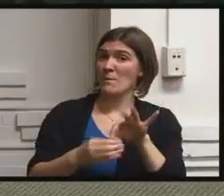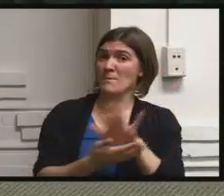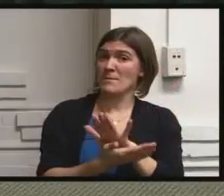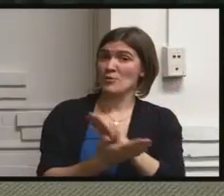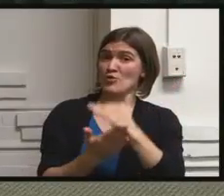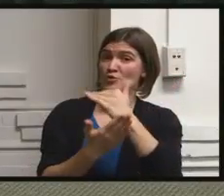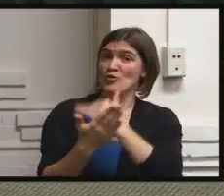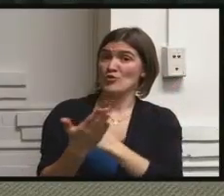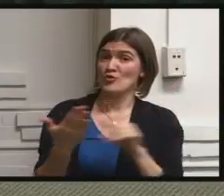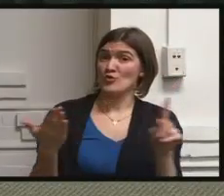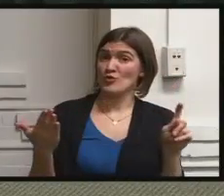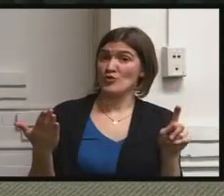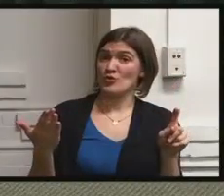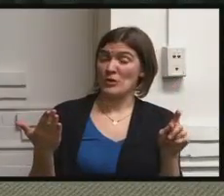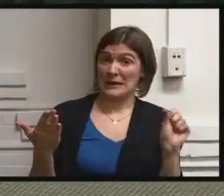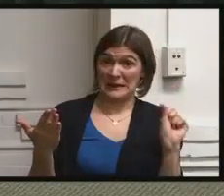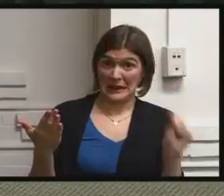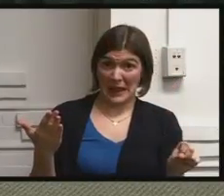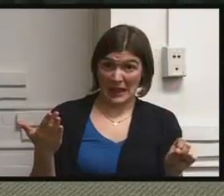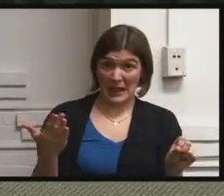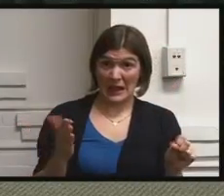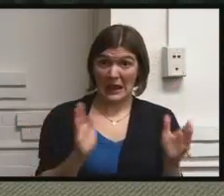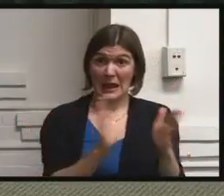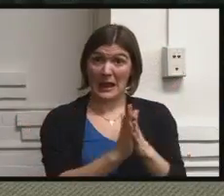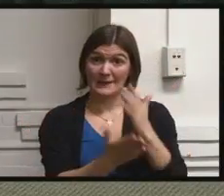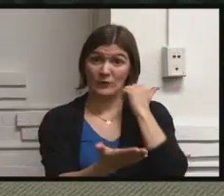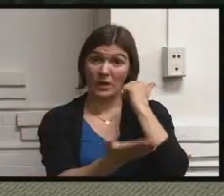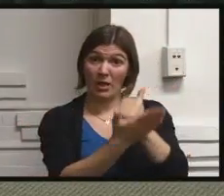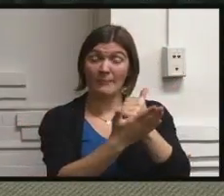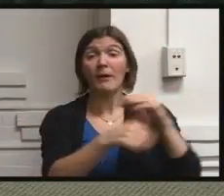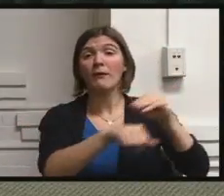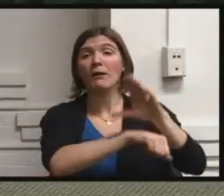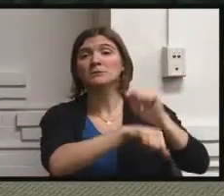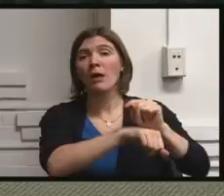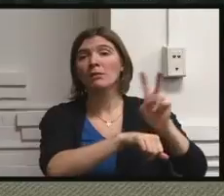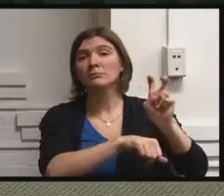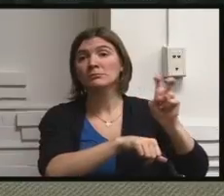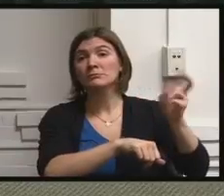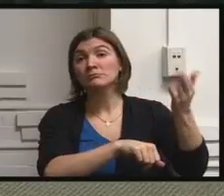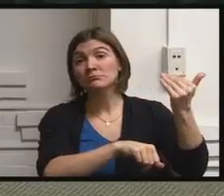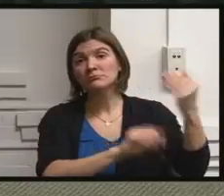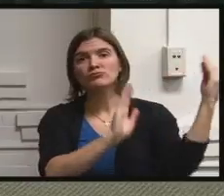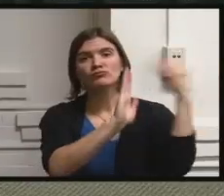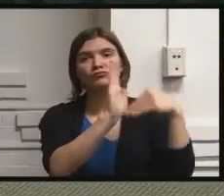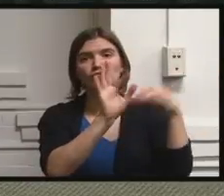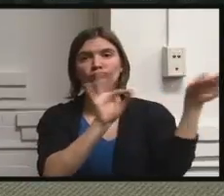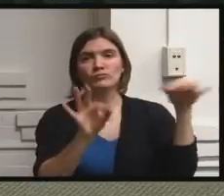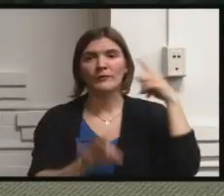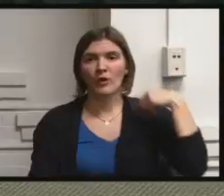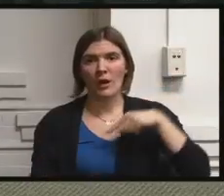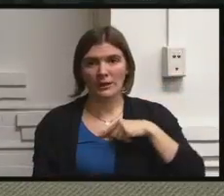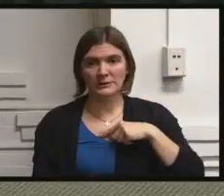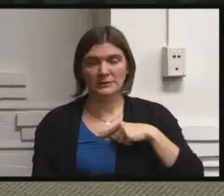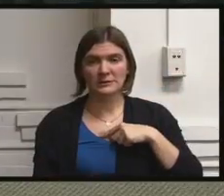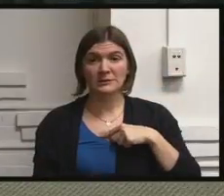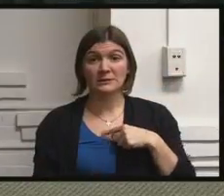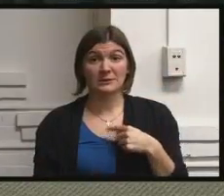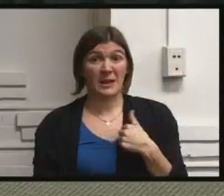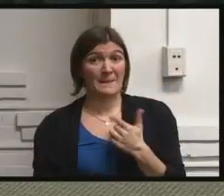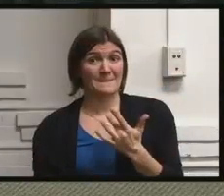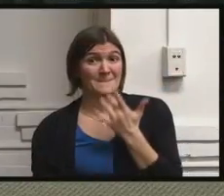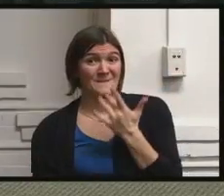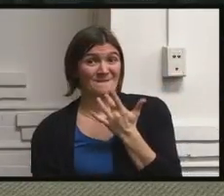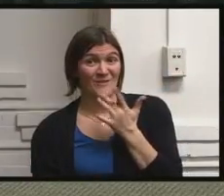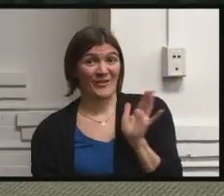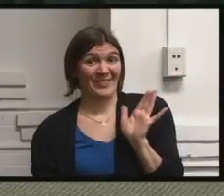to convey the information we're wanting to convey and to give people a chance to weigh in. I prefer